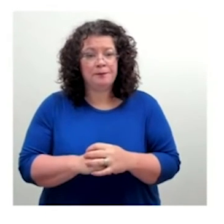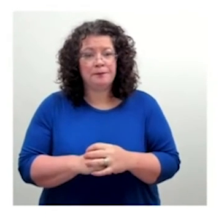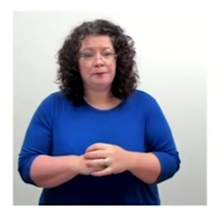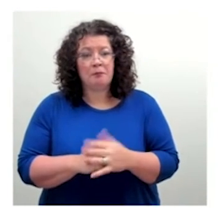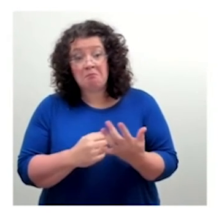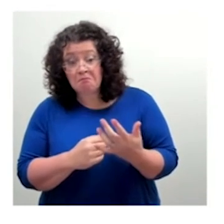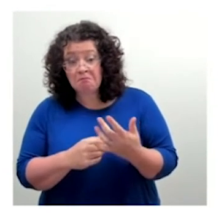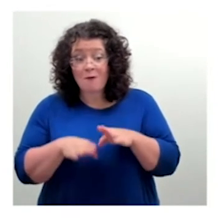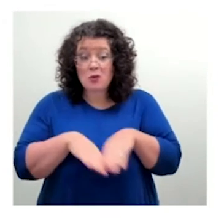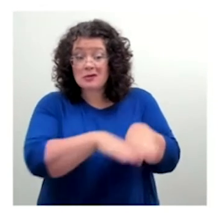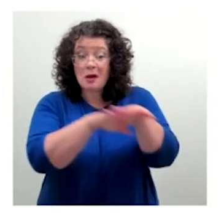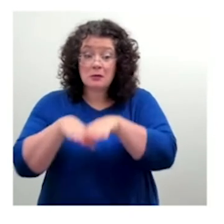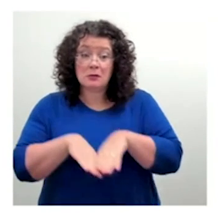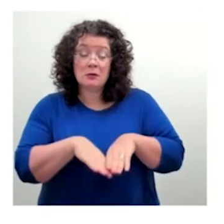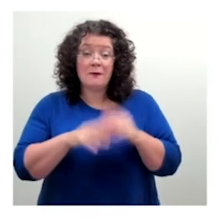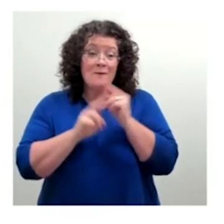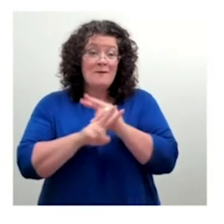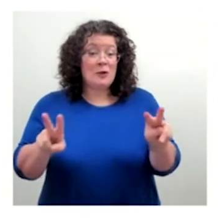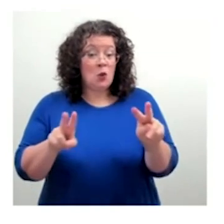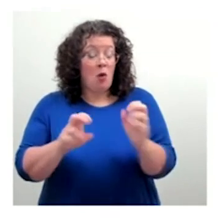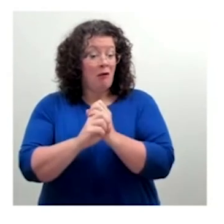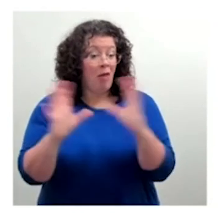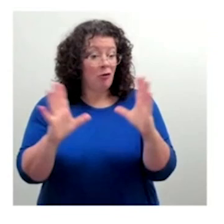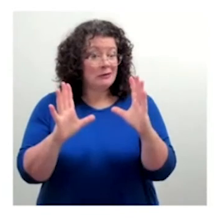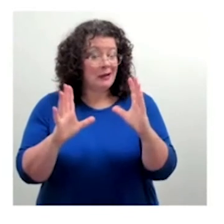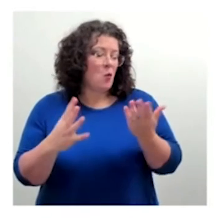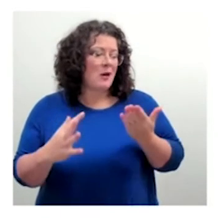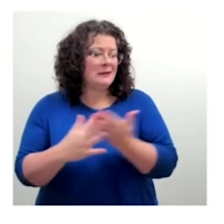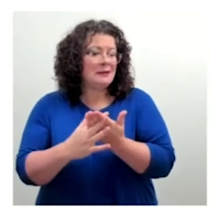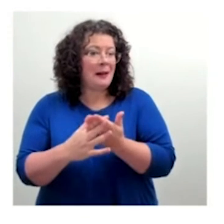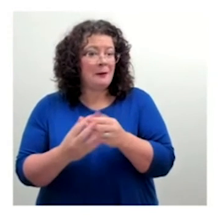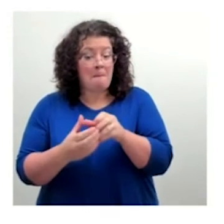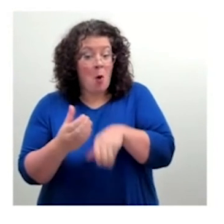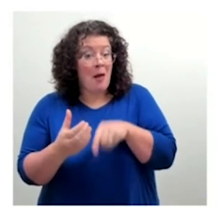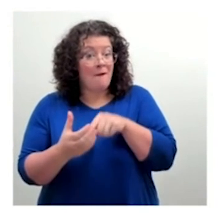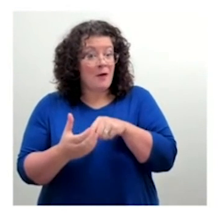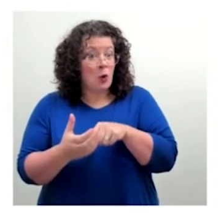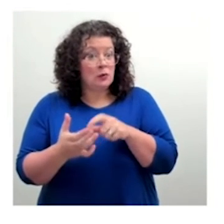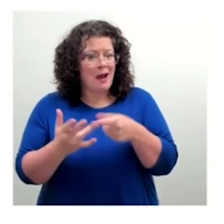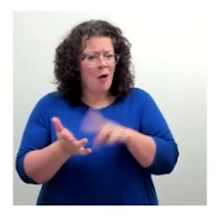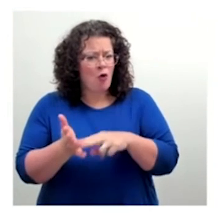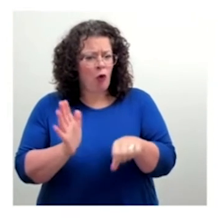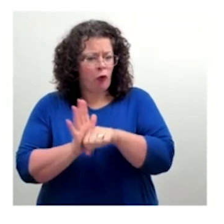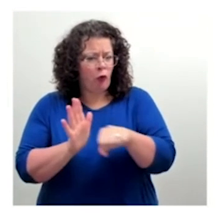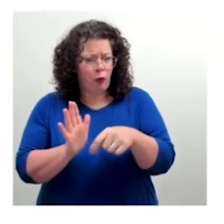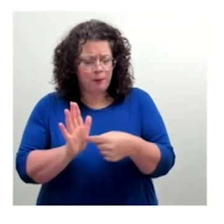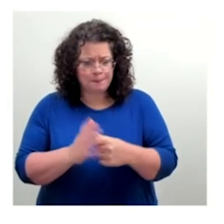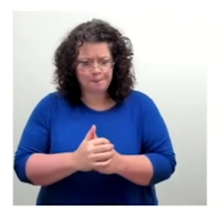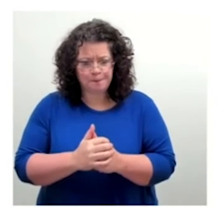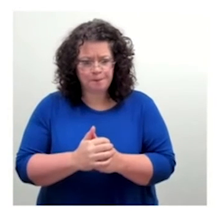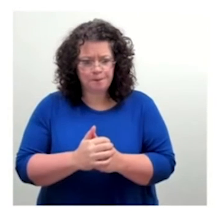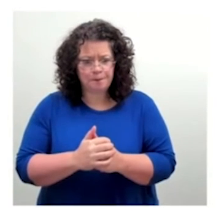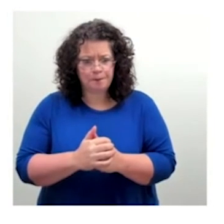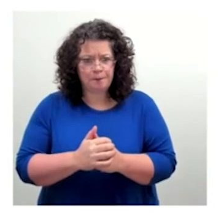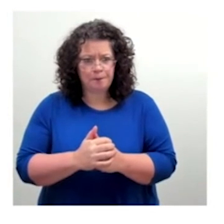bottom of cedc.tools can be used to subscribe to our bulletin. And I'm now going to flip back to the chat so I can have a look at what people have